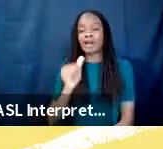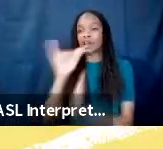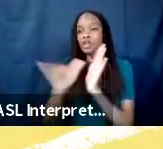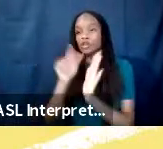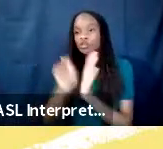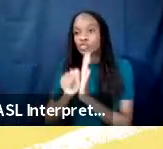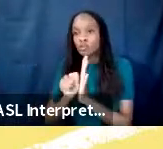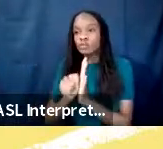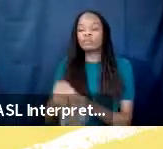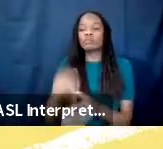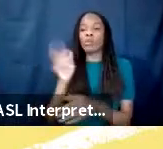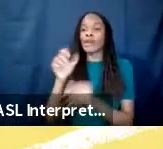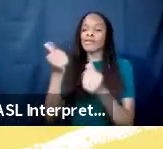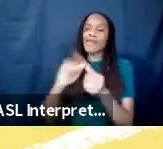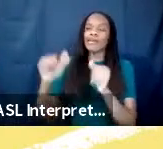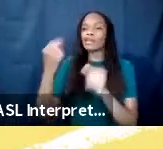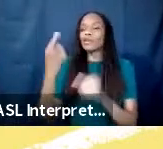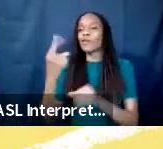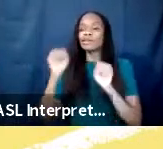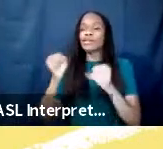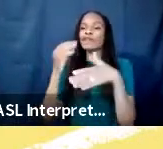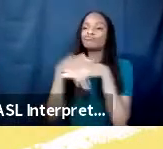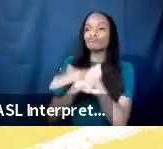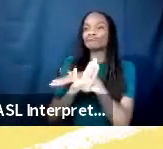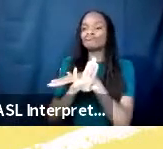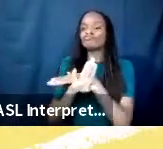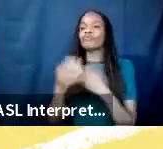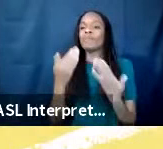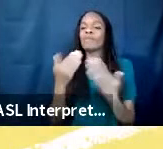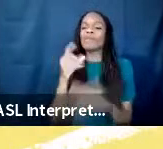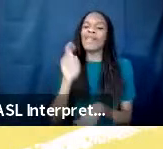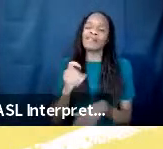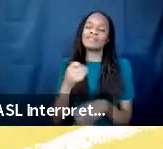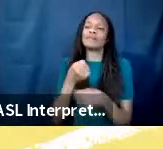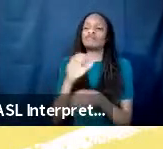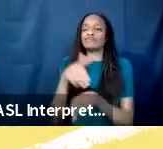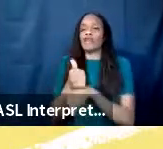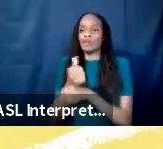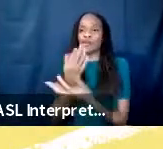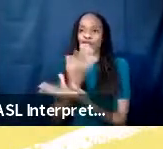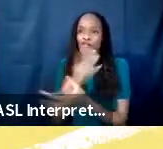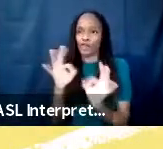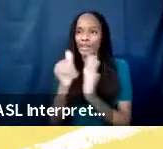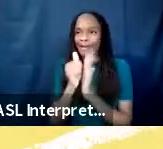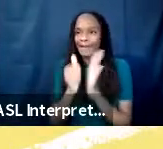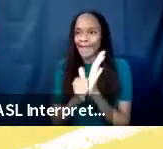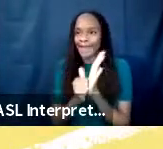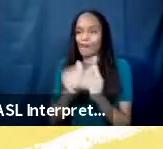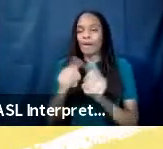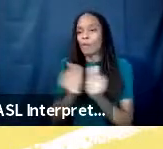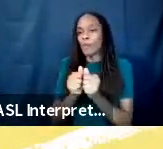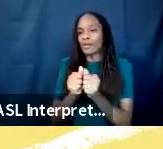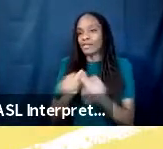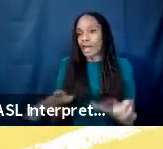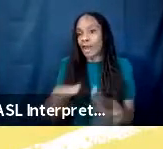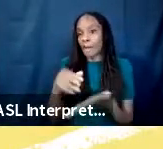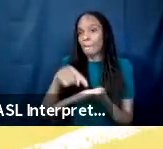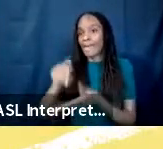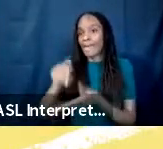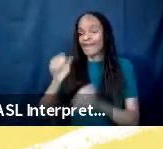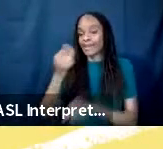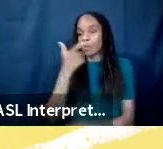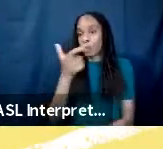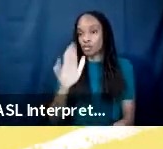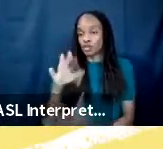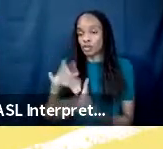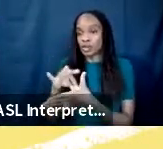where anybody could log on and maybe they have to make a free account, but without paying, they can see your content. Other